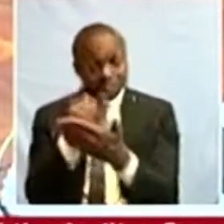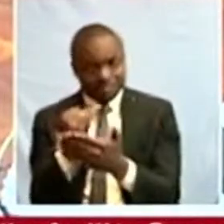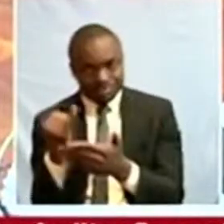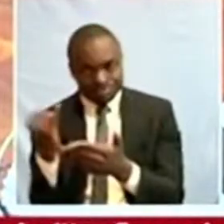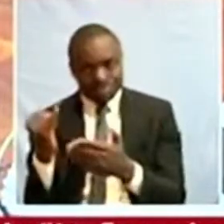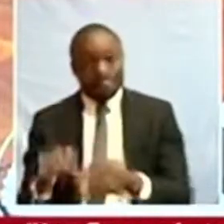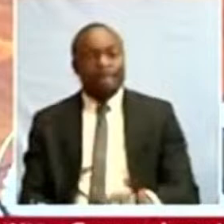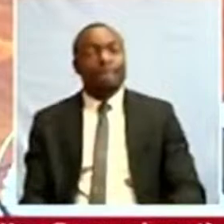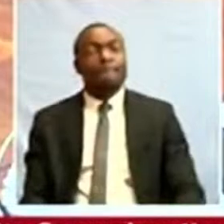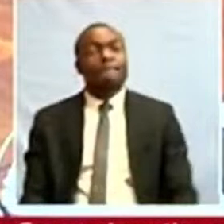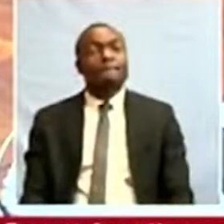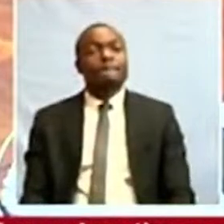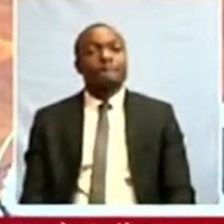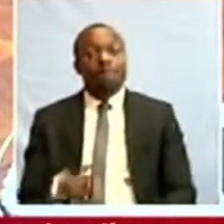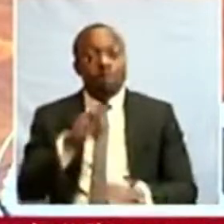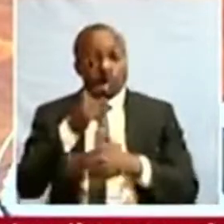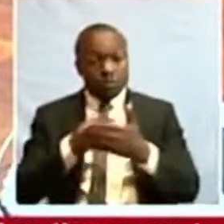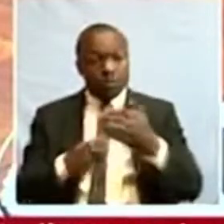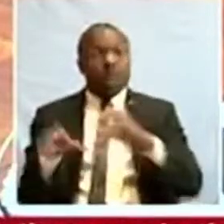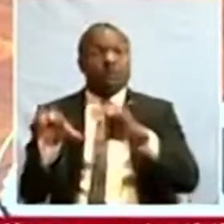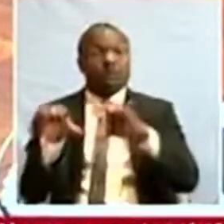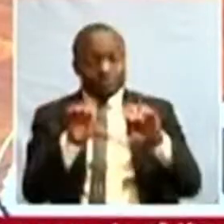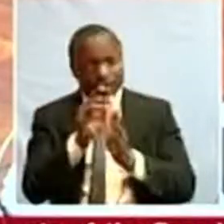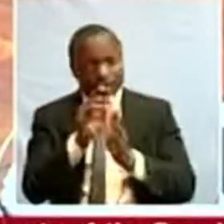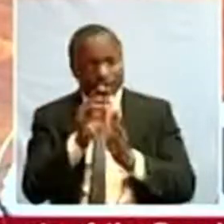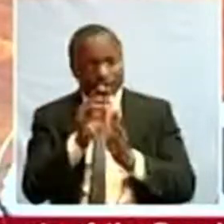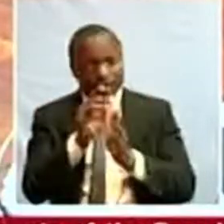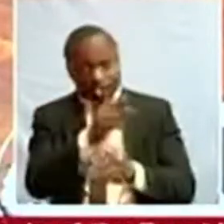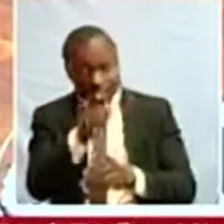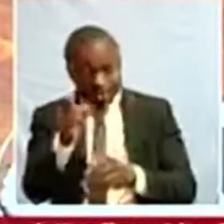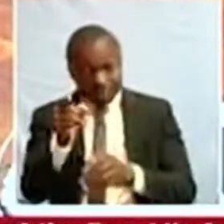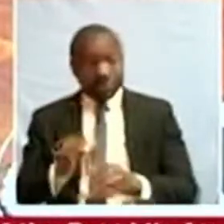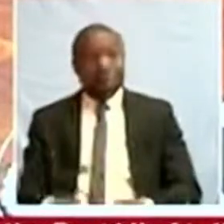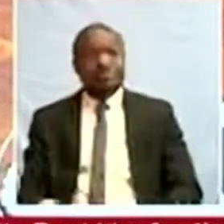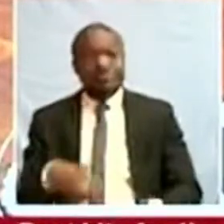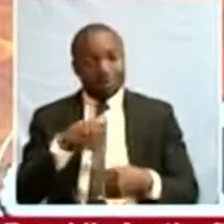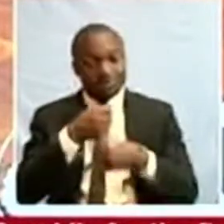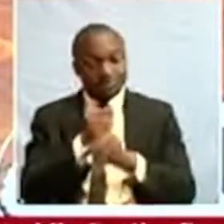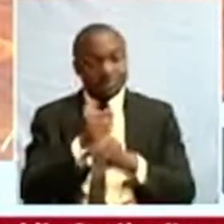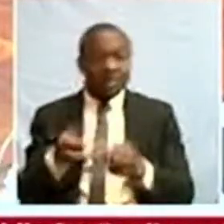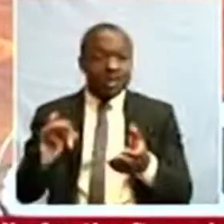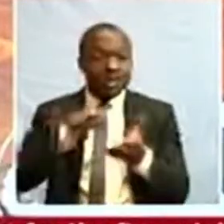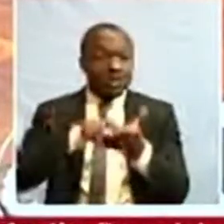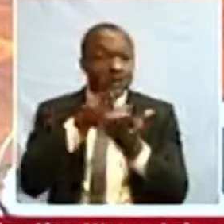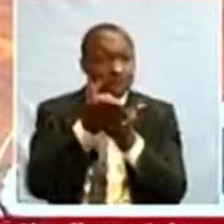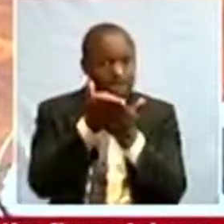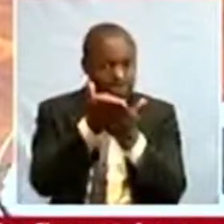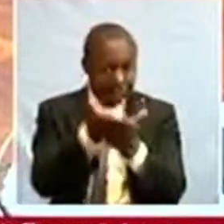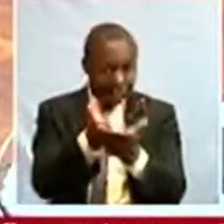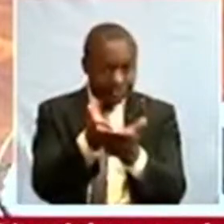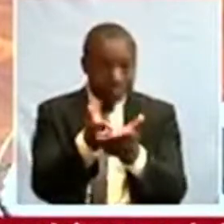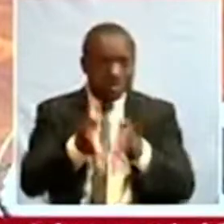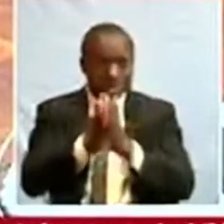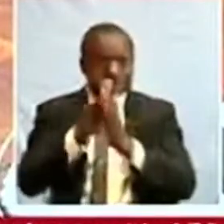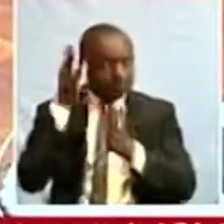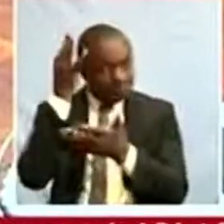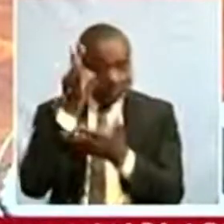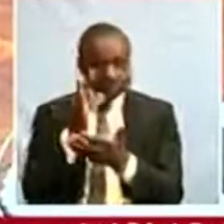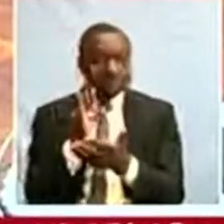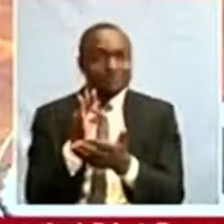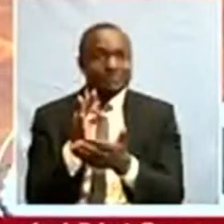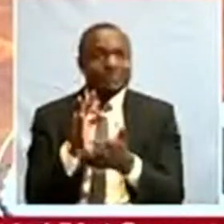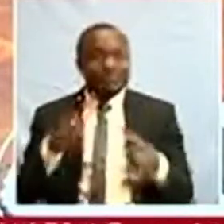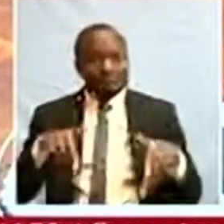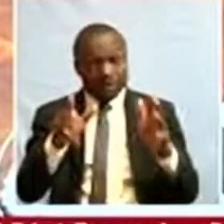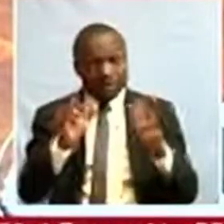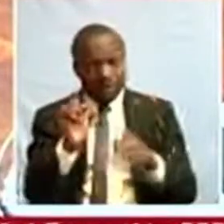So what we'll do, PS will ask you to make a resubmission, and I'll ask the clerk will